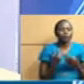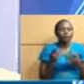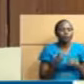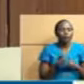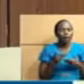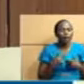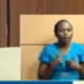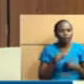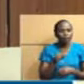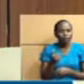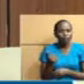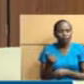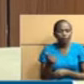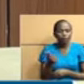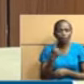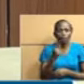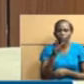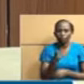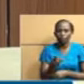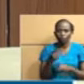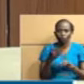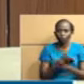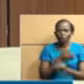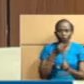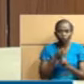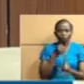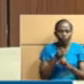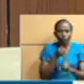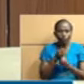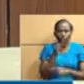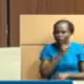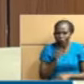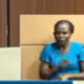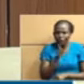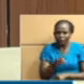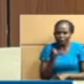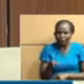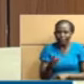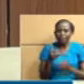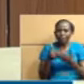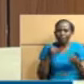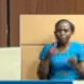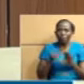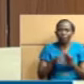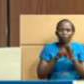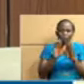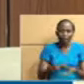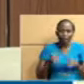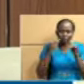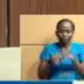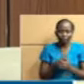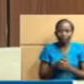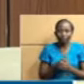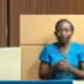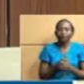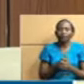one of those people who have really been advocating, especially for the elderly persons. Former Member of Parliament. I have